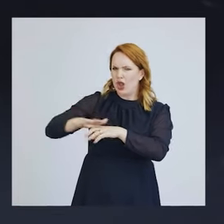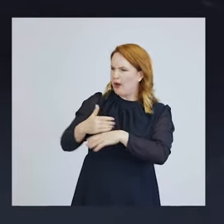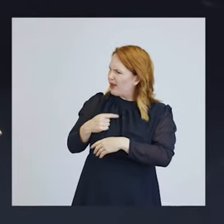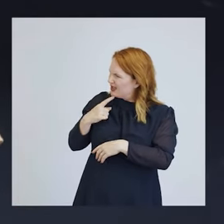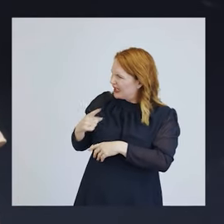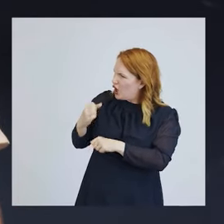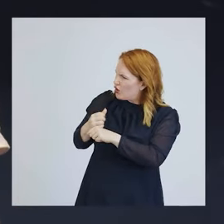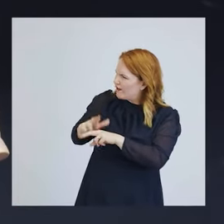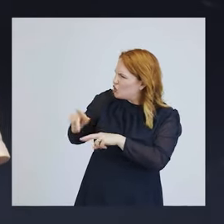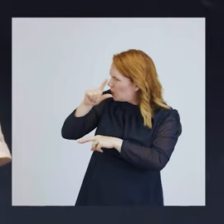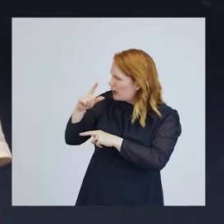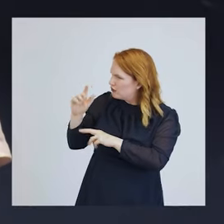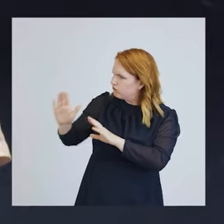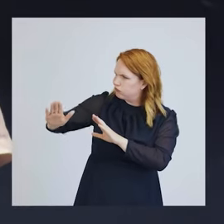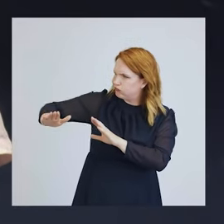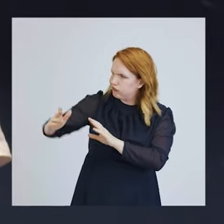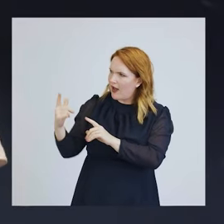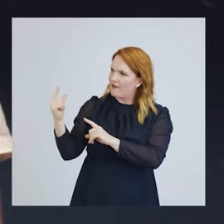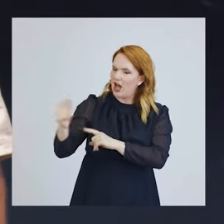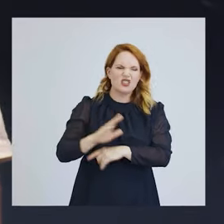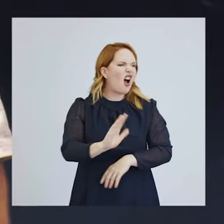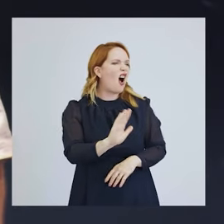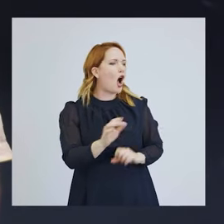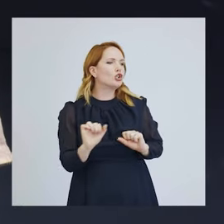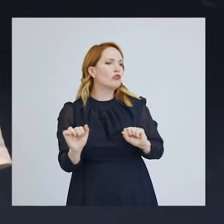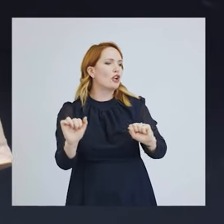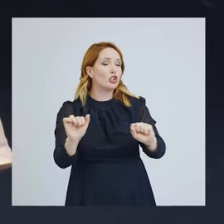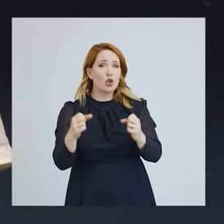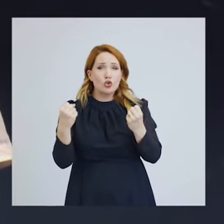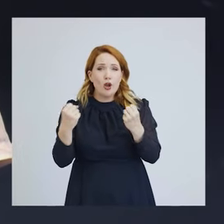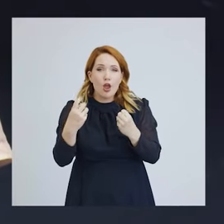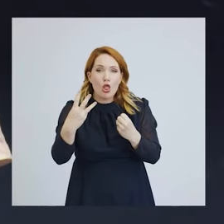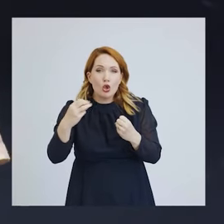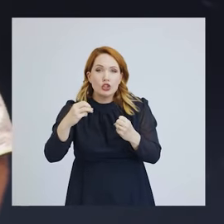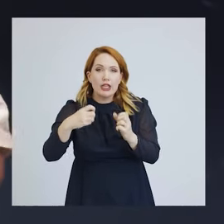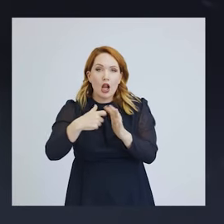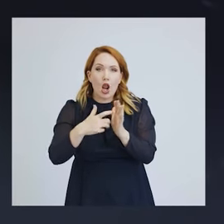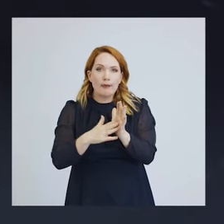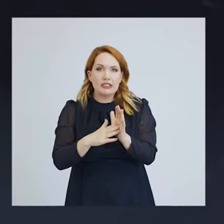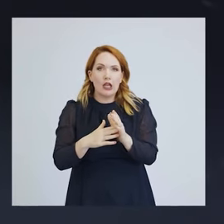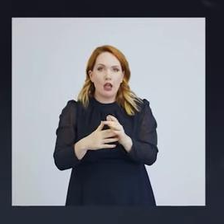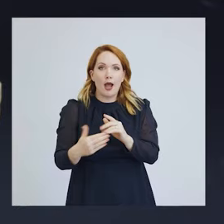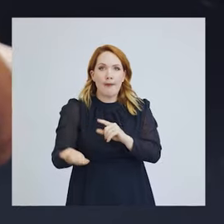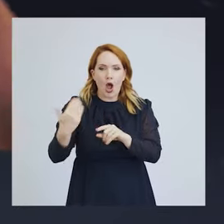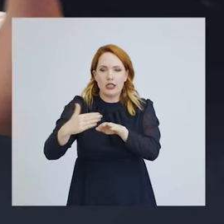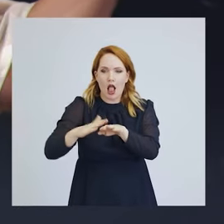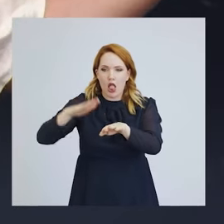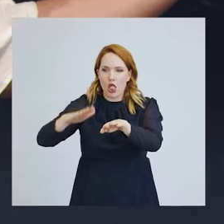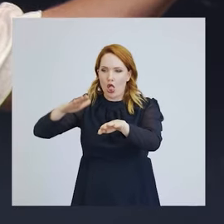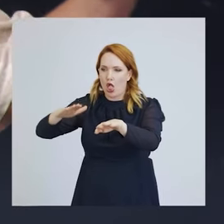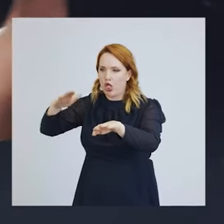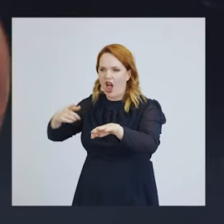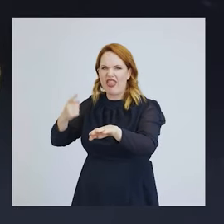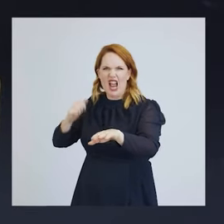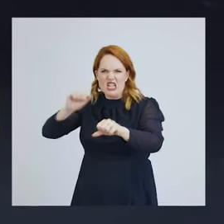early. And I was like, Granddad, you can speed up. And he said, yeah, but we're not in any hurry. And so he's just literally going 30K and we've got about